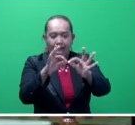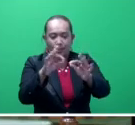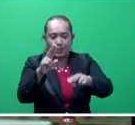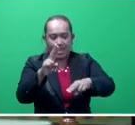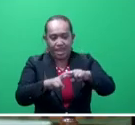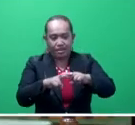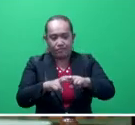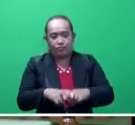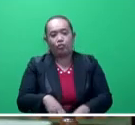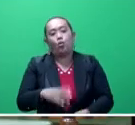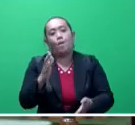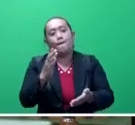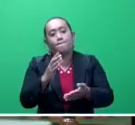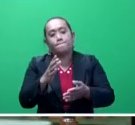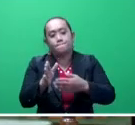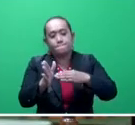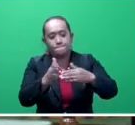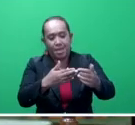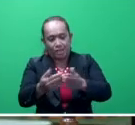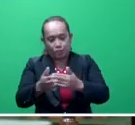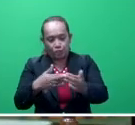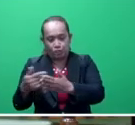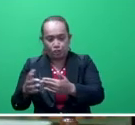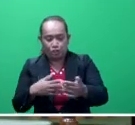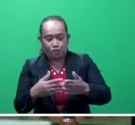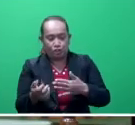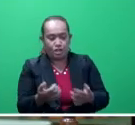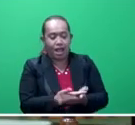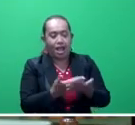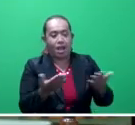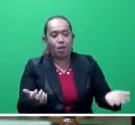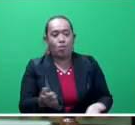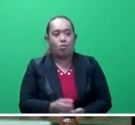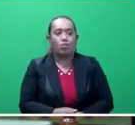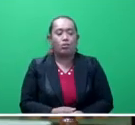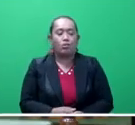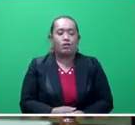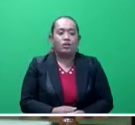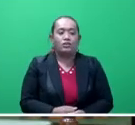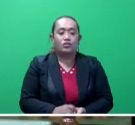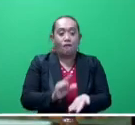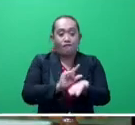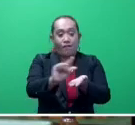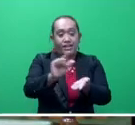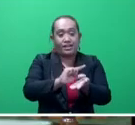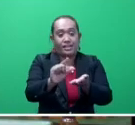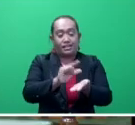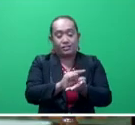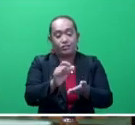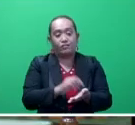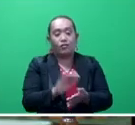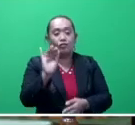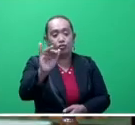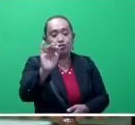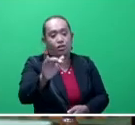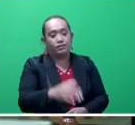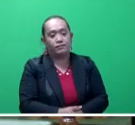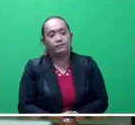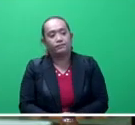Further allocations will be made over the years to ensure that sufficient funding is held at the RBF to cater for any future